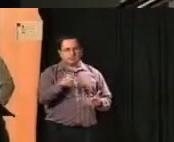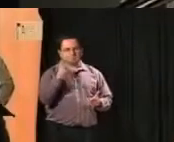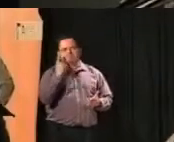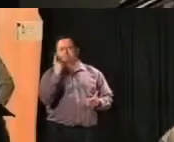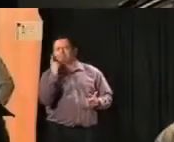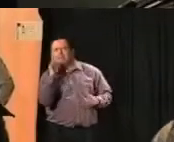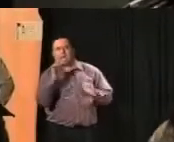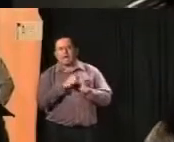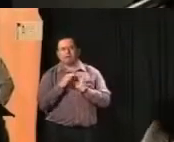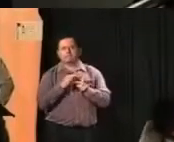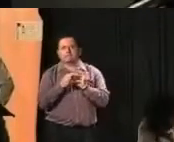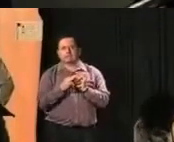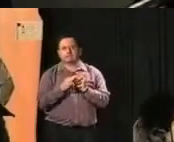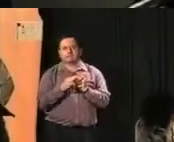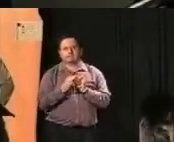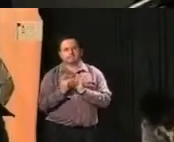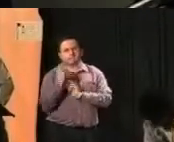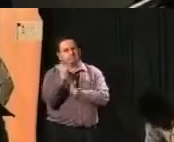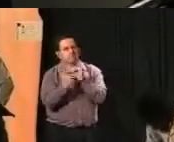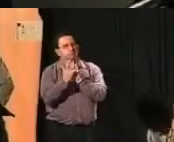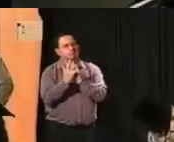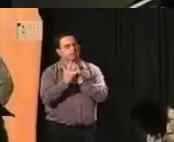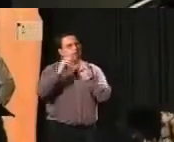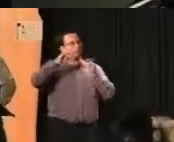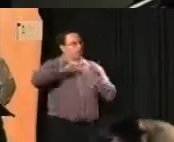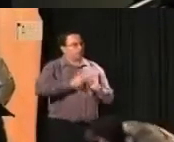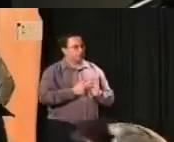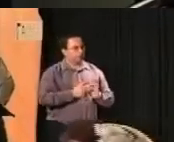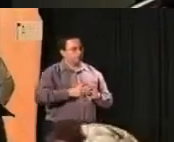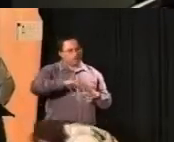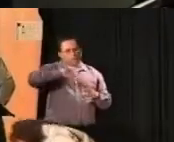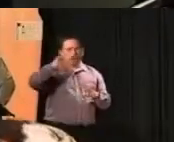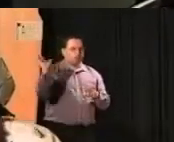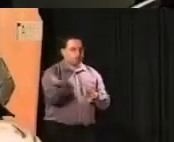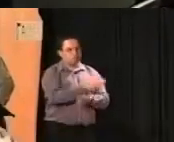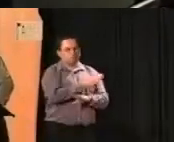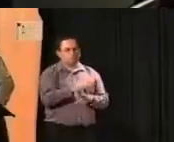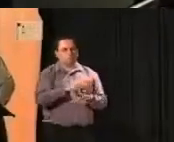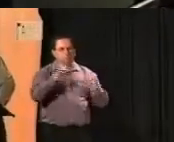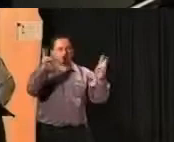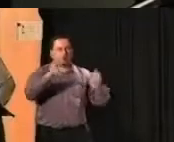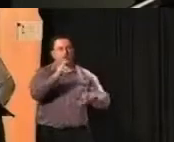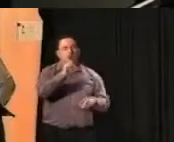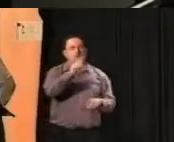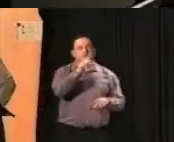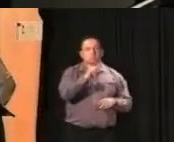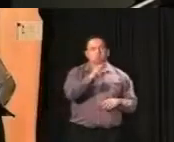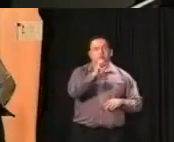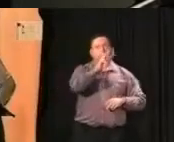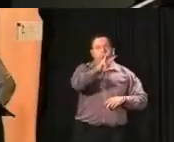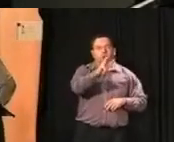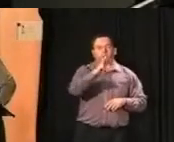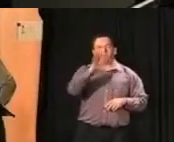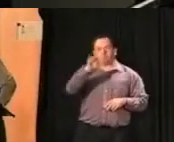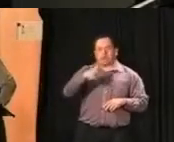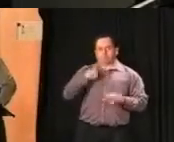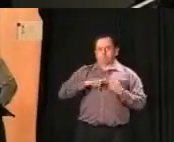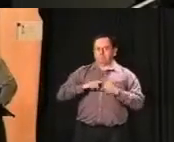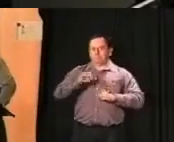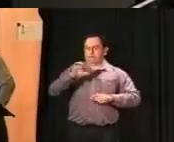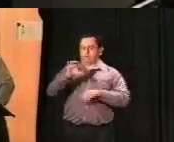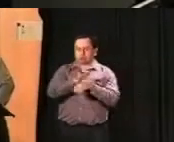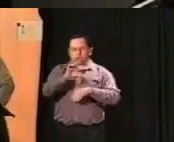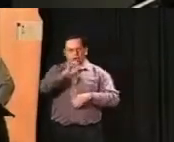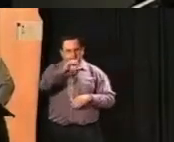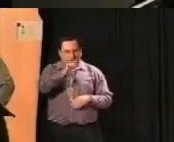connectedness, intimacy, and meaning. The music will be A Slow Storm Brews by my friend The Chocolate Cake, and Escape to the